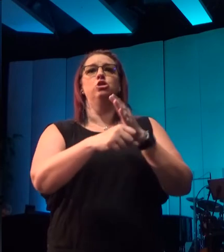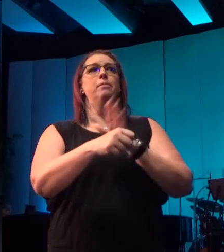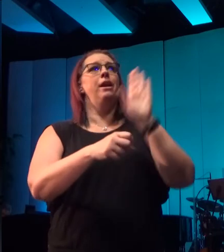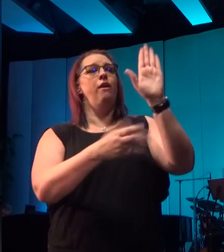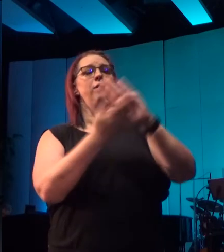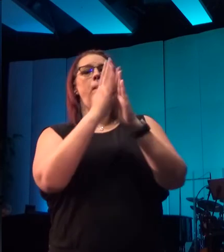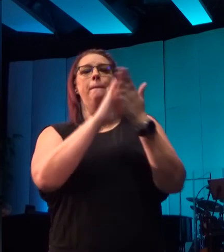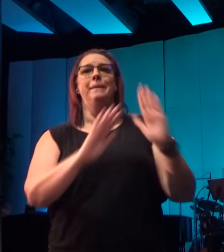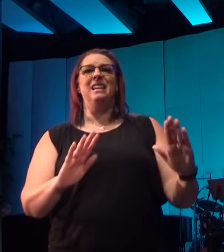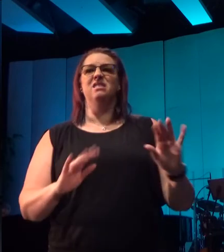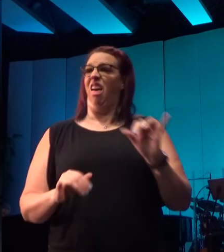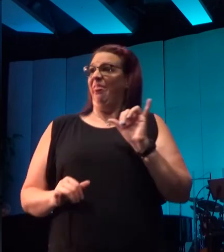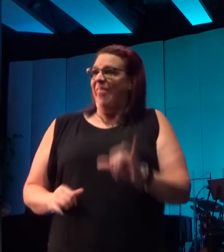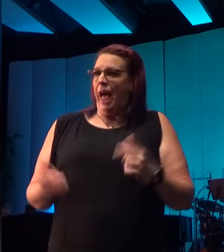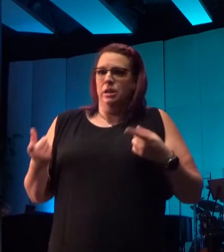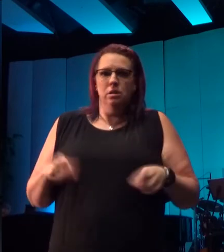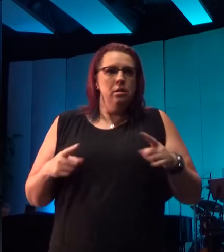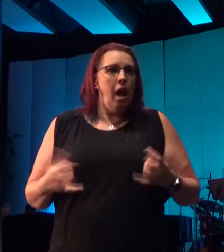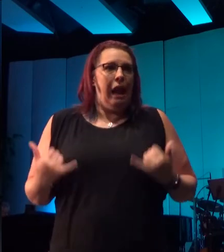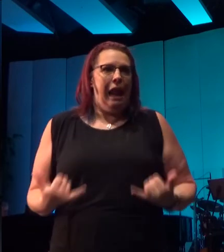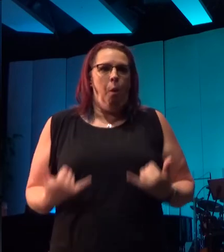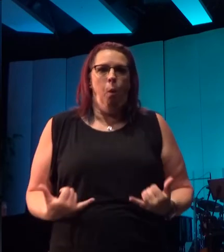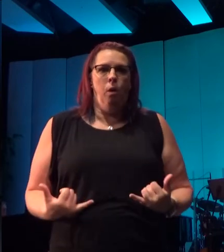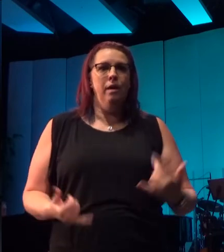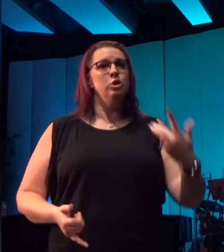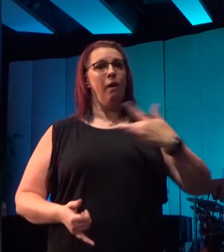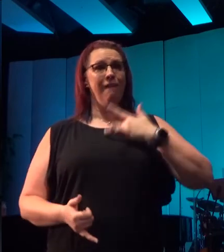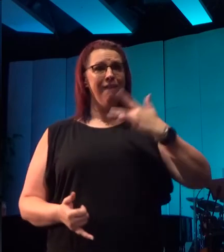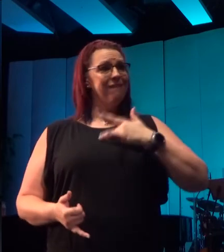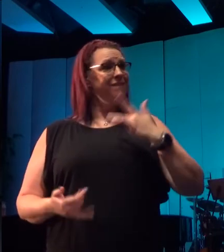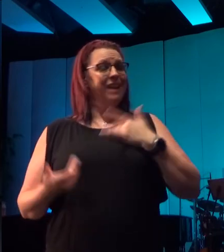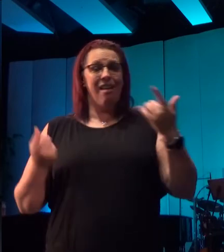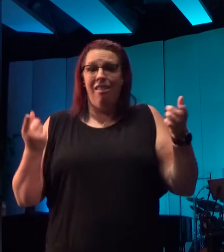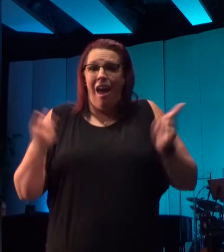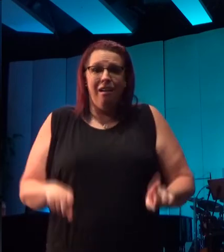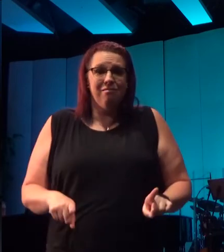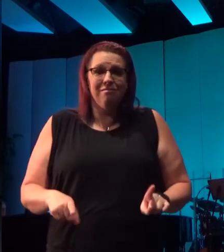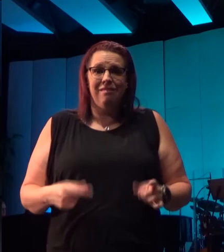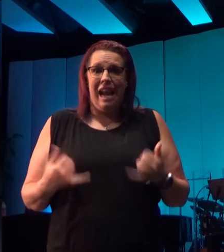now. Feel this activity happening.